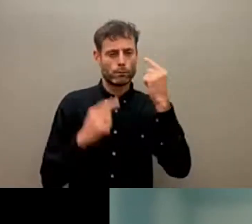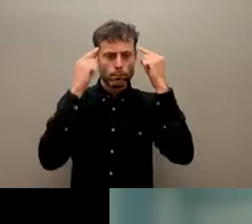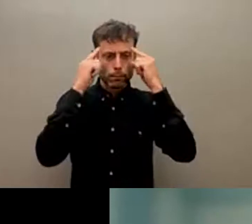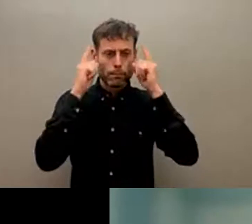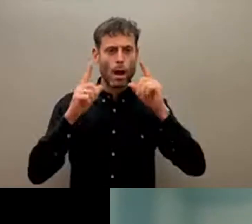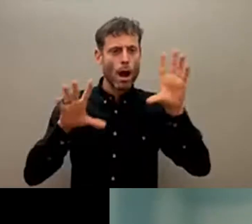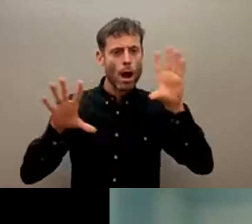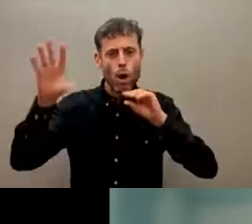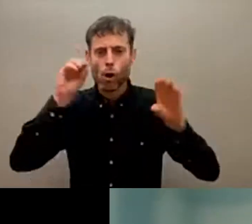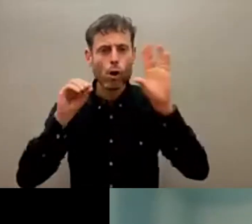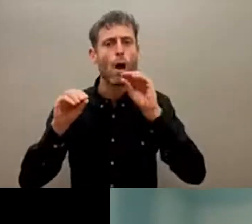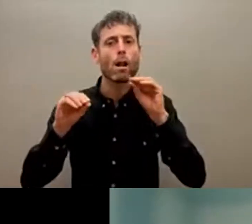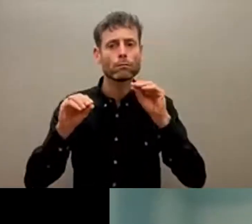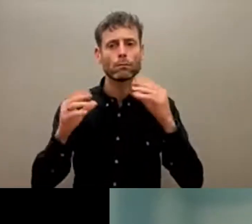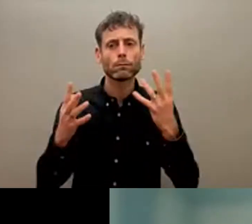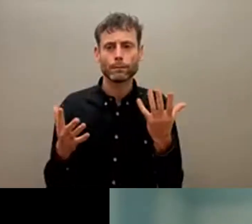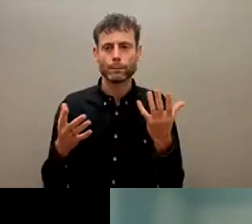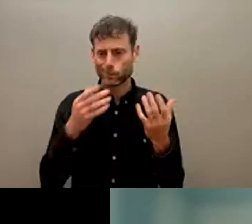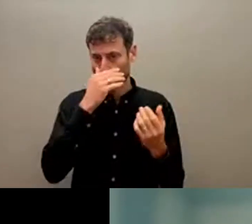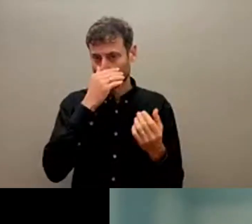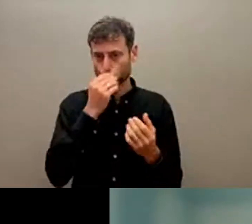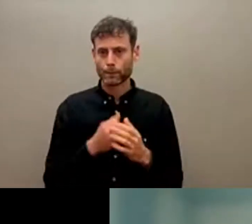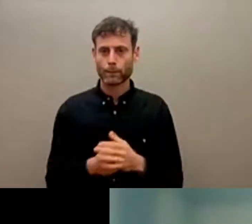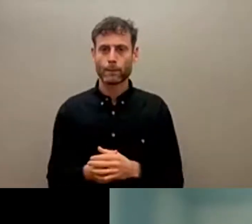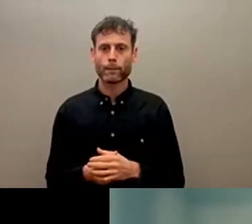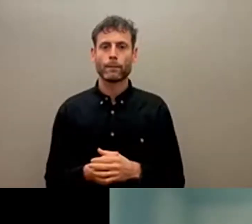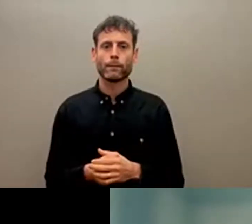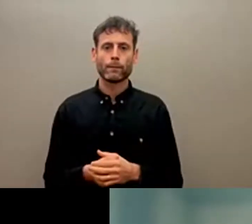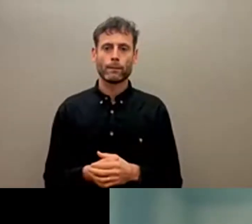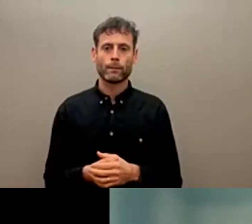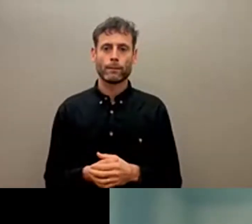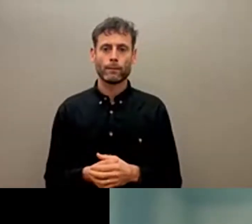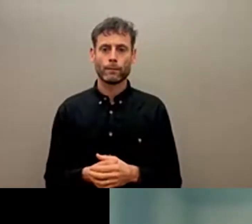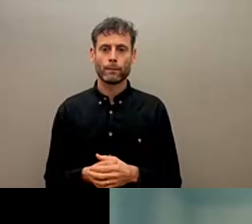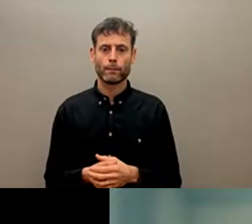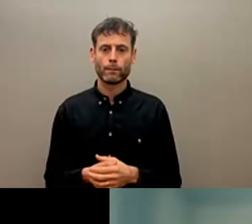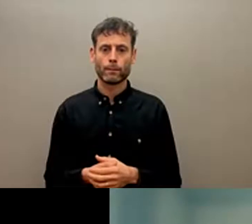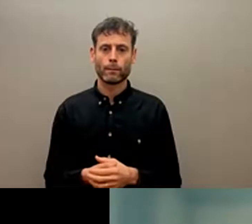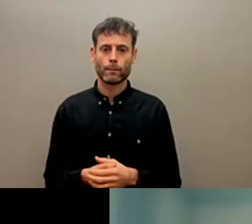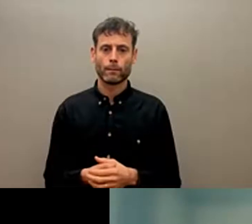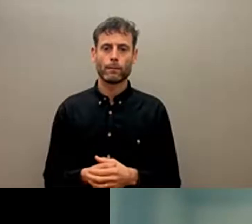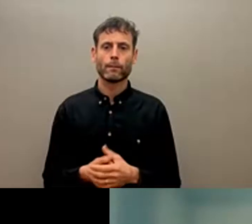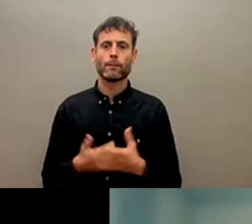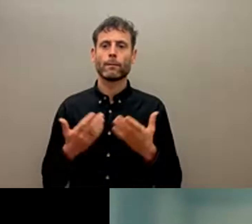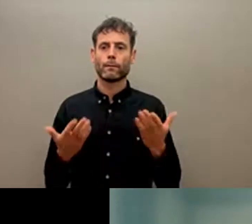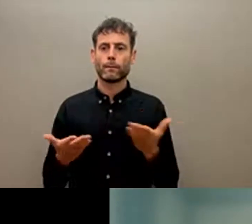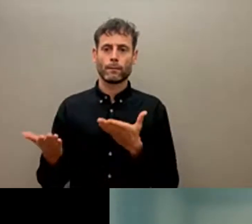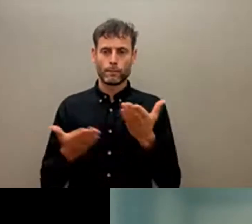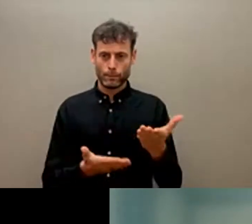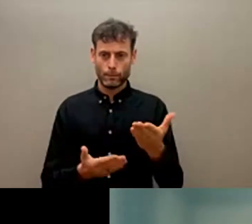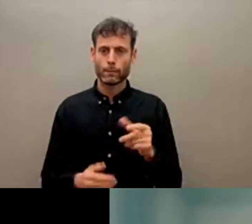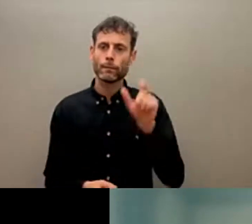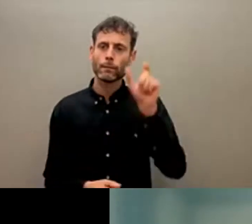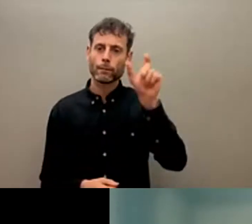area and not necessarily our core business. So I'm going to introduce now